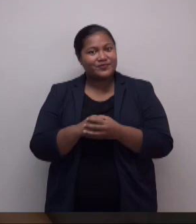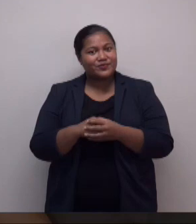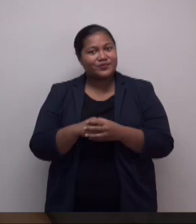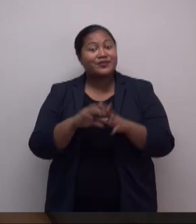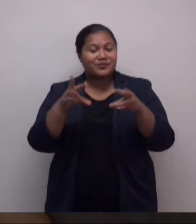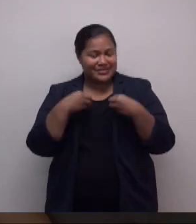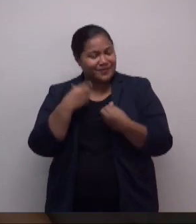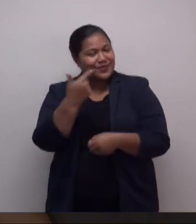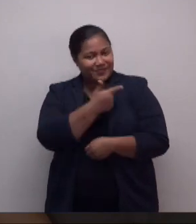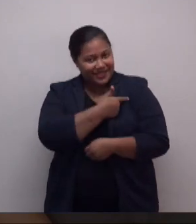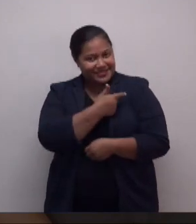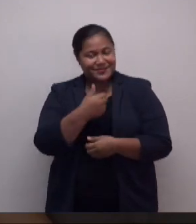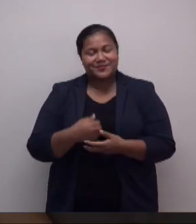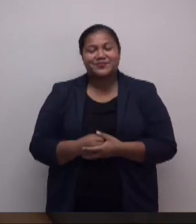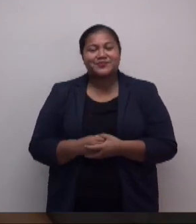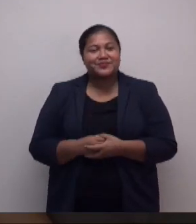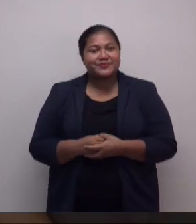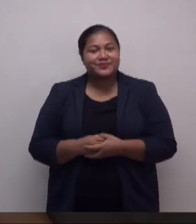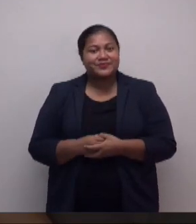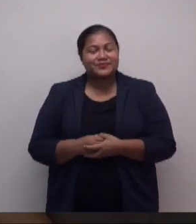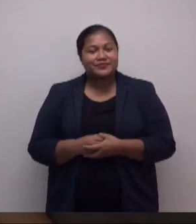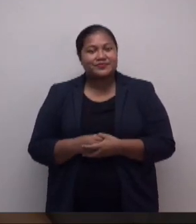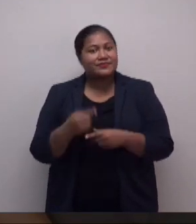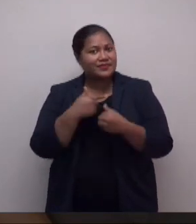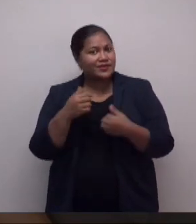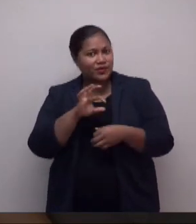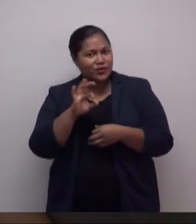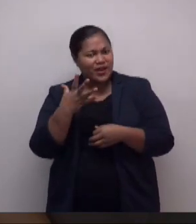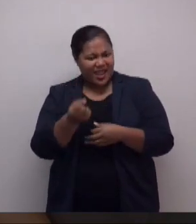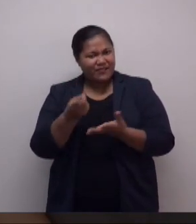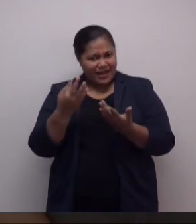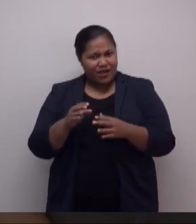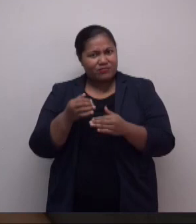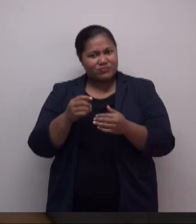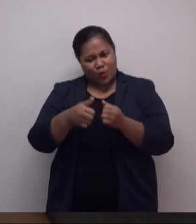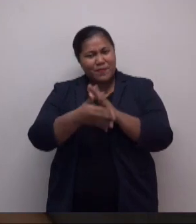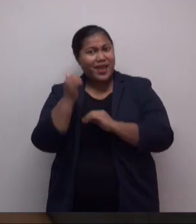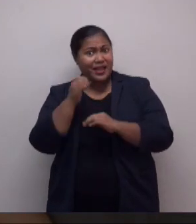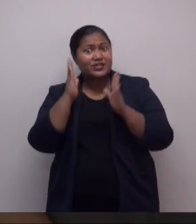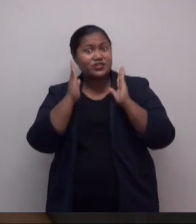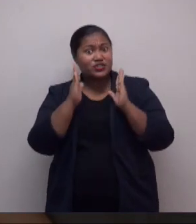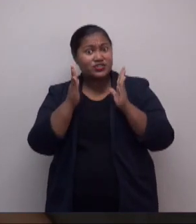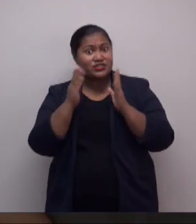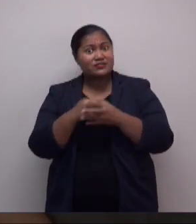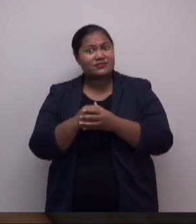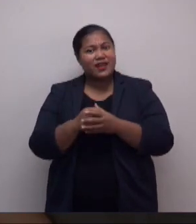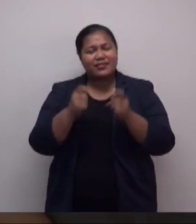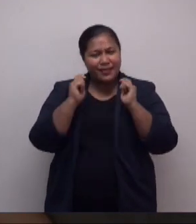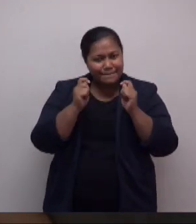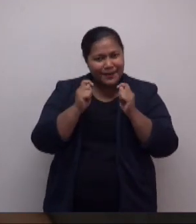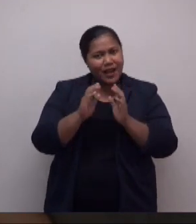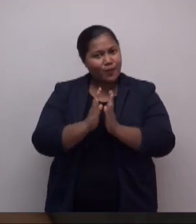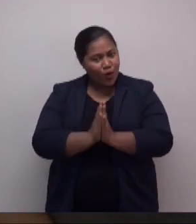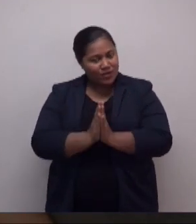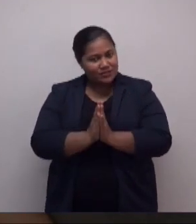offer. We did not regain the privilege of returning to our churches, our temples and mosques, simply